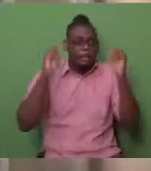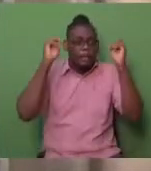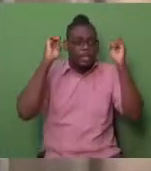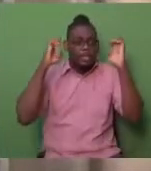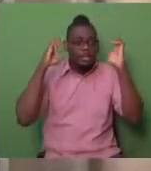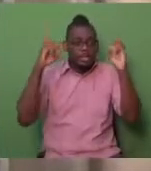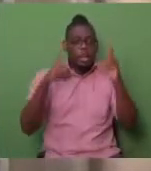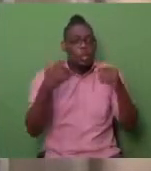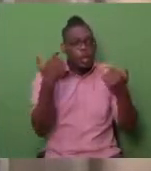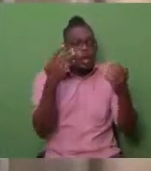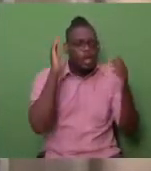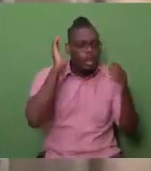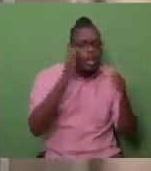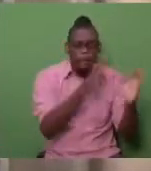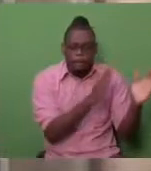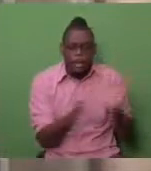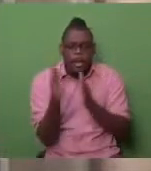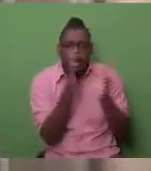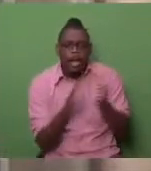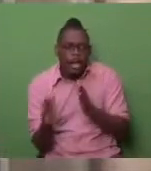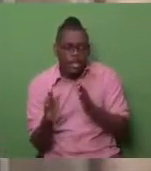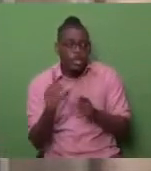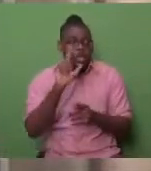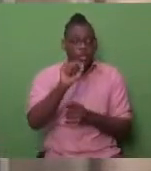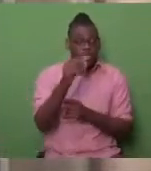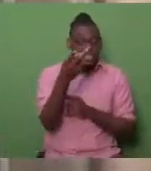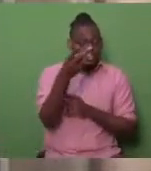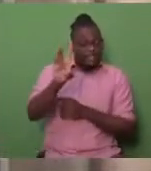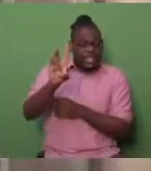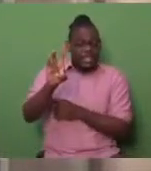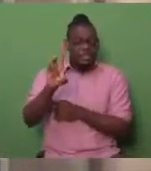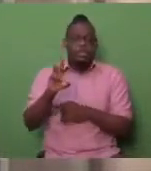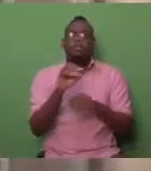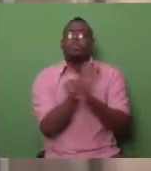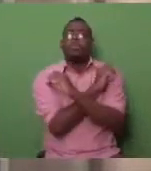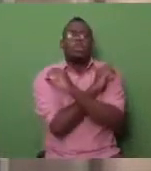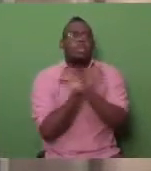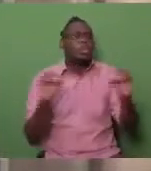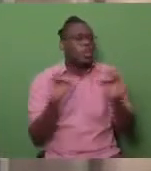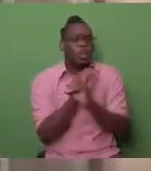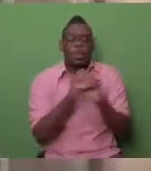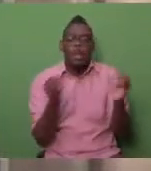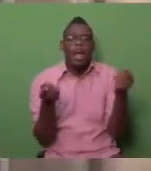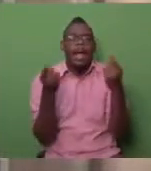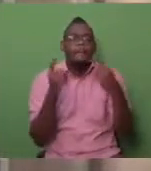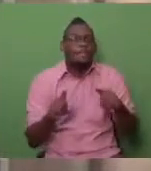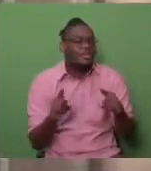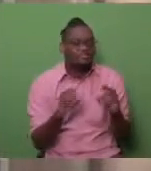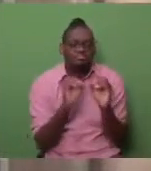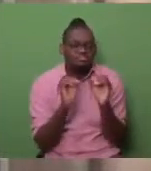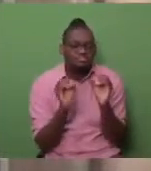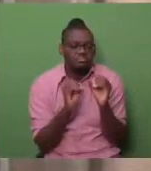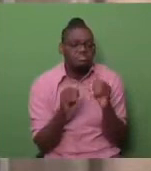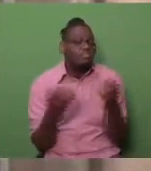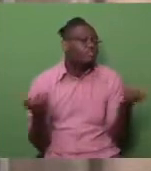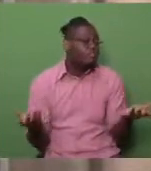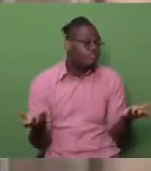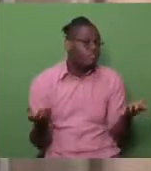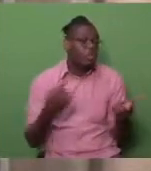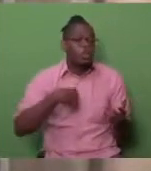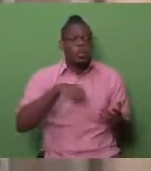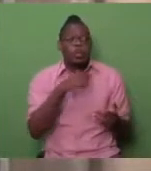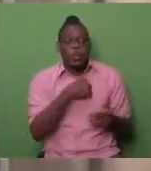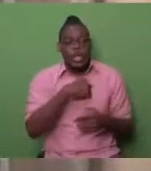2017, not delivered. And in this regard, we expected this and more. And we were not disappointed. He did